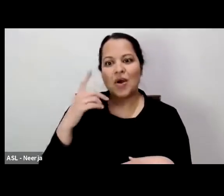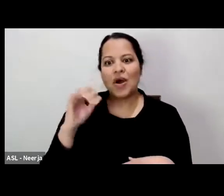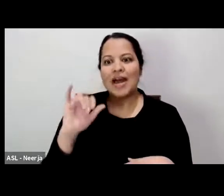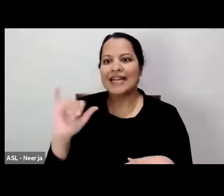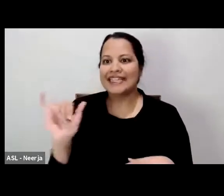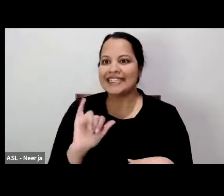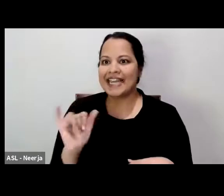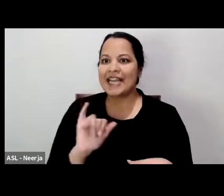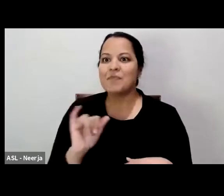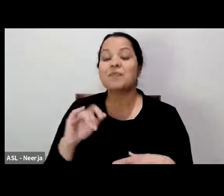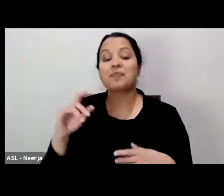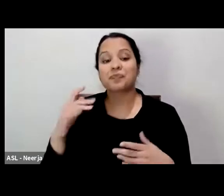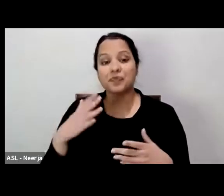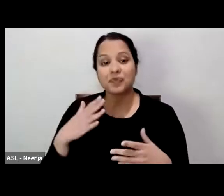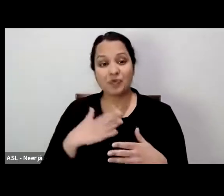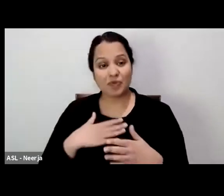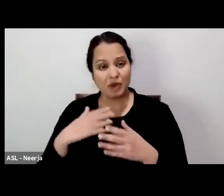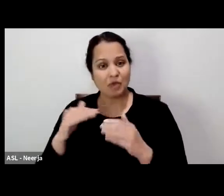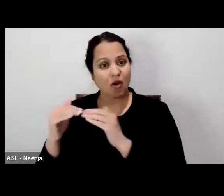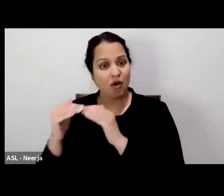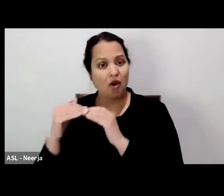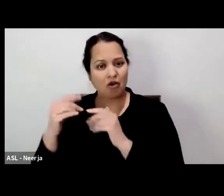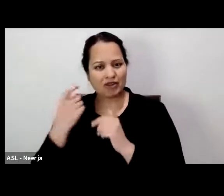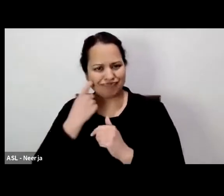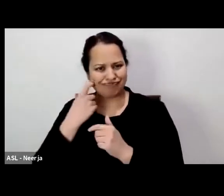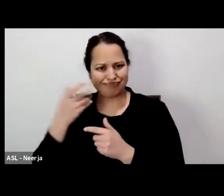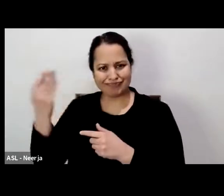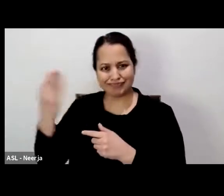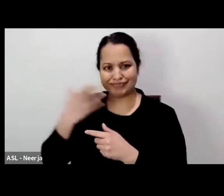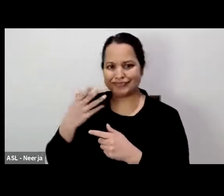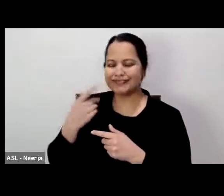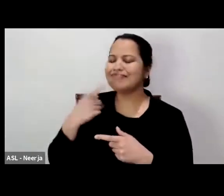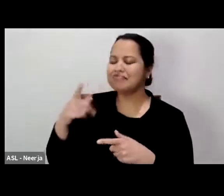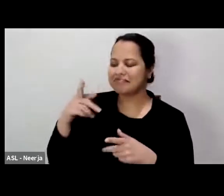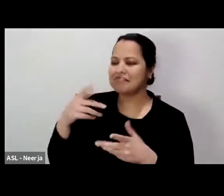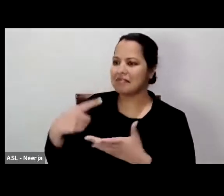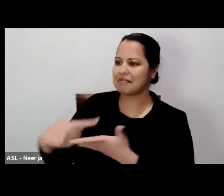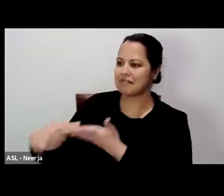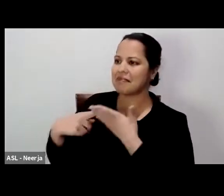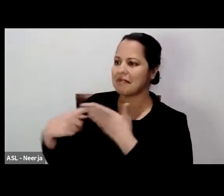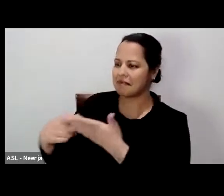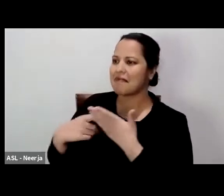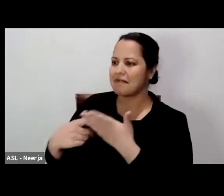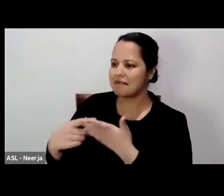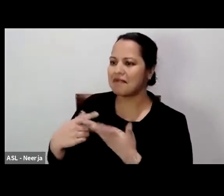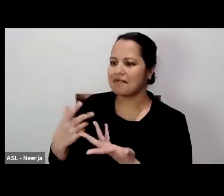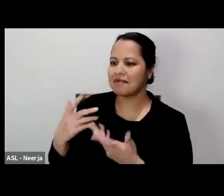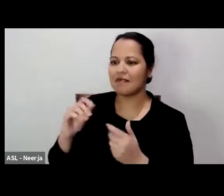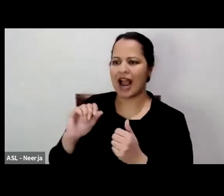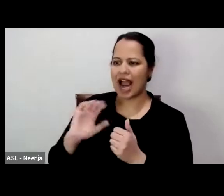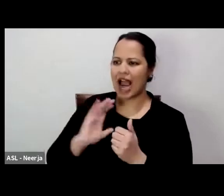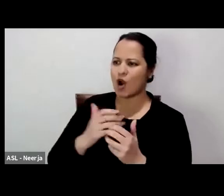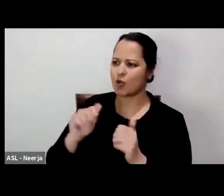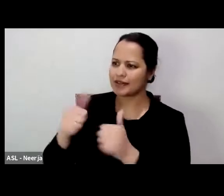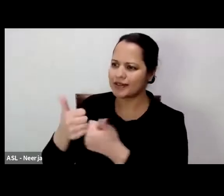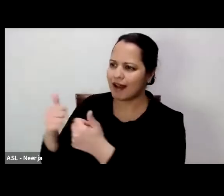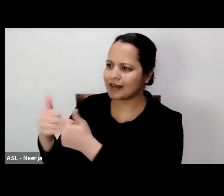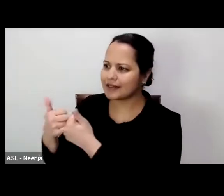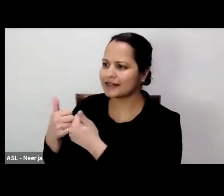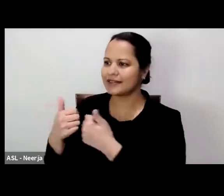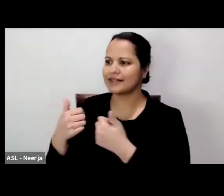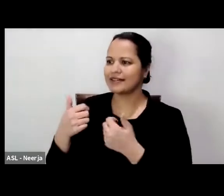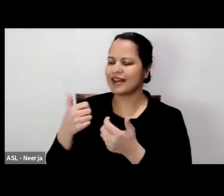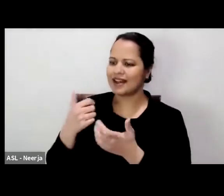an hour ago, let's engage in dialogue about the challenges we face, and more importantly, discuss what we can do individually